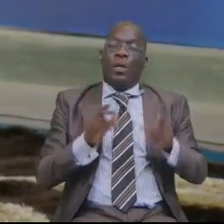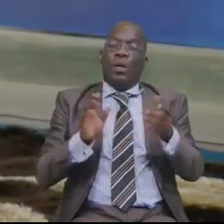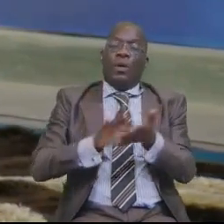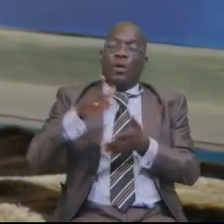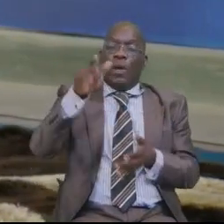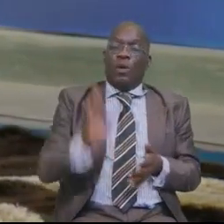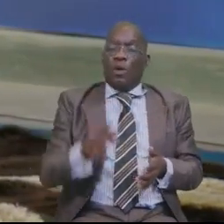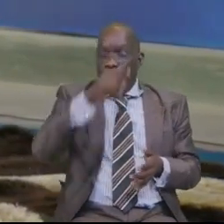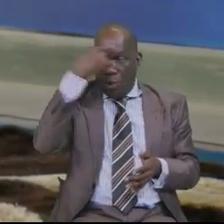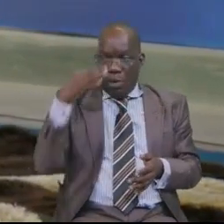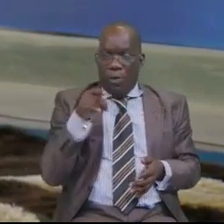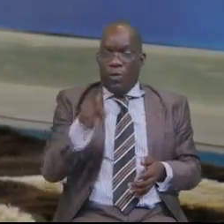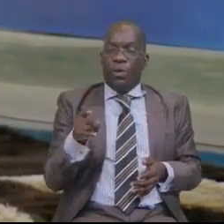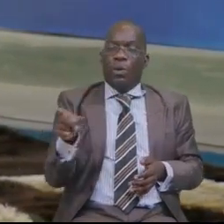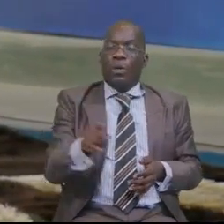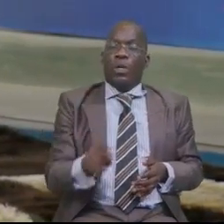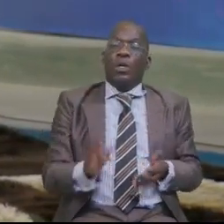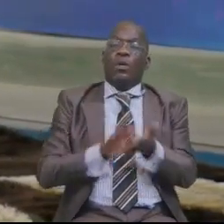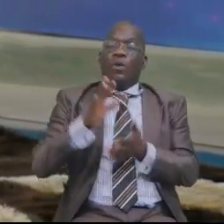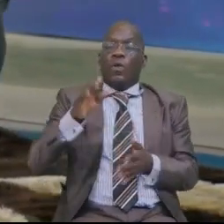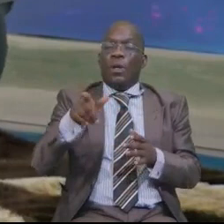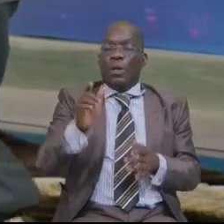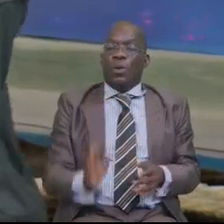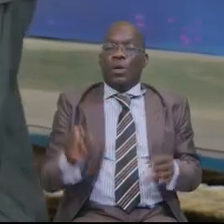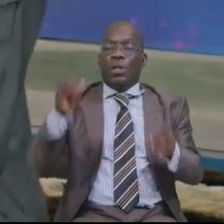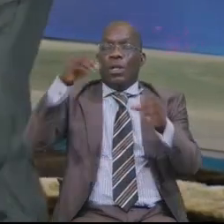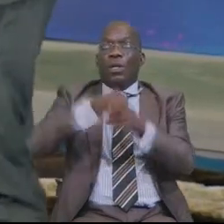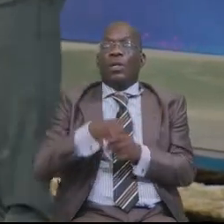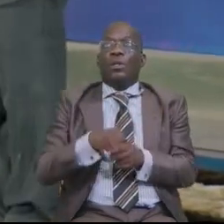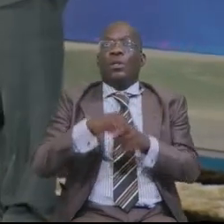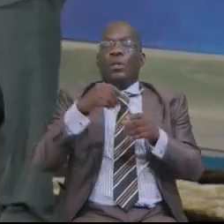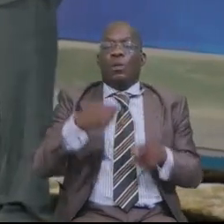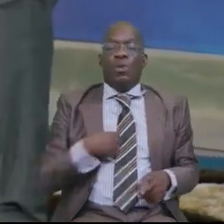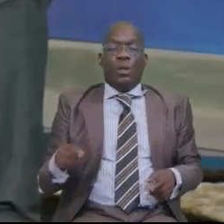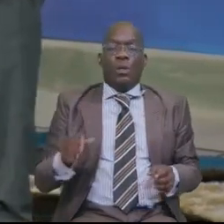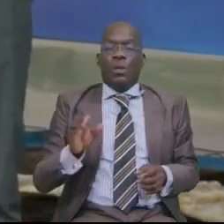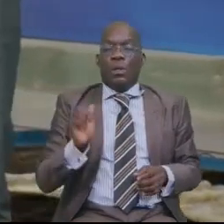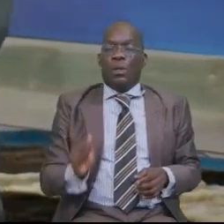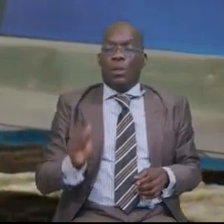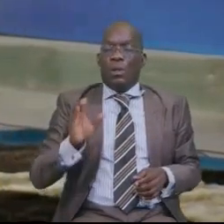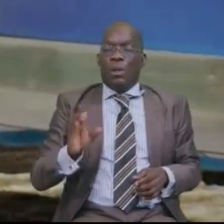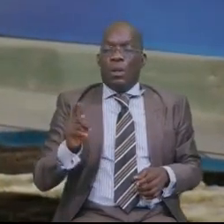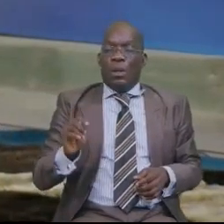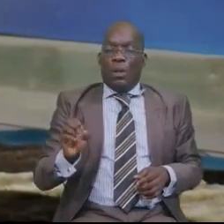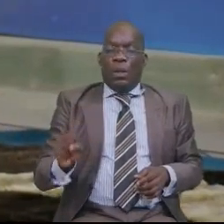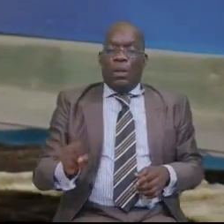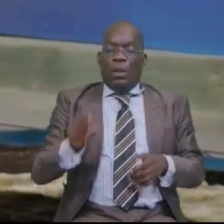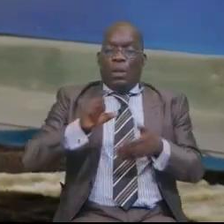glorify God in me. Look at Acts chapter 19, verse 18.